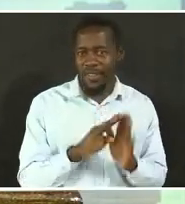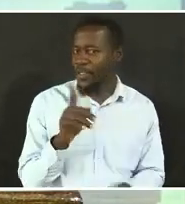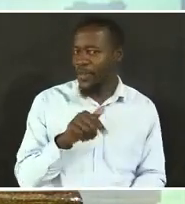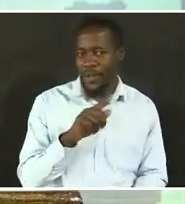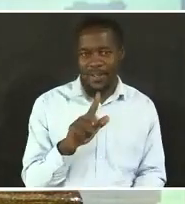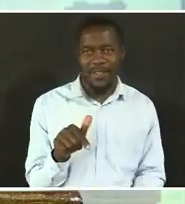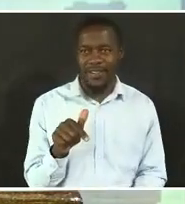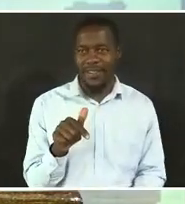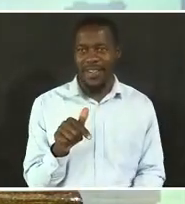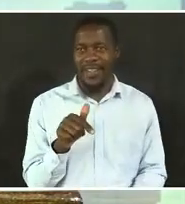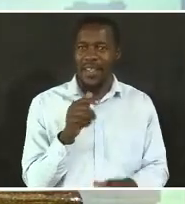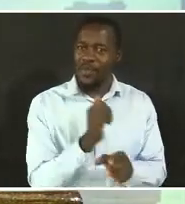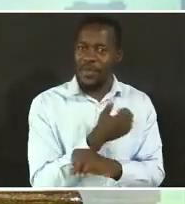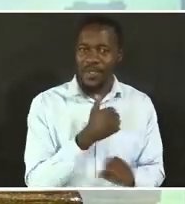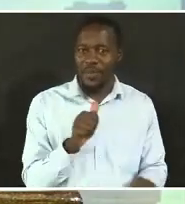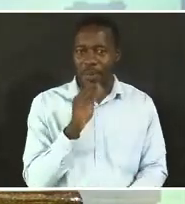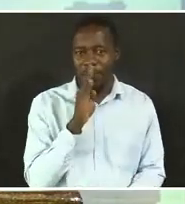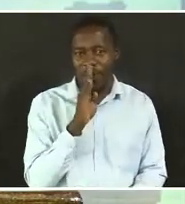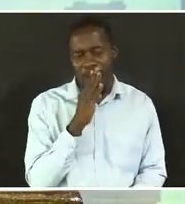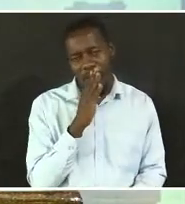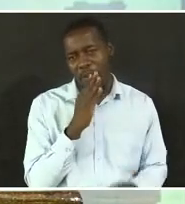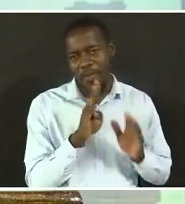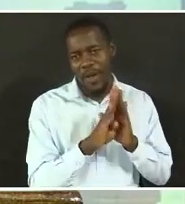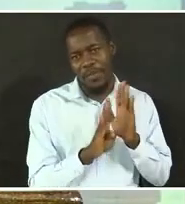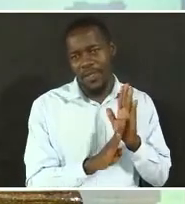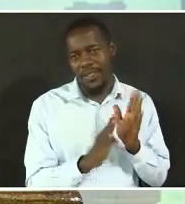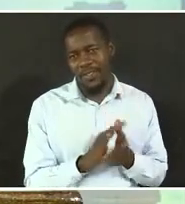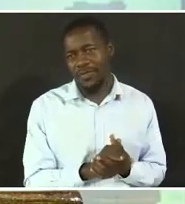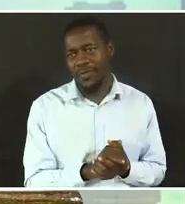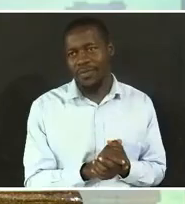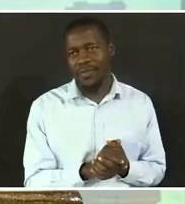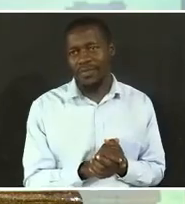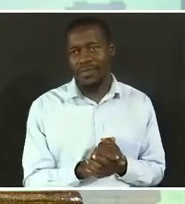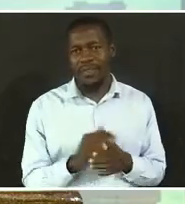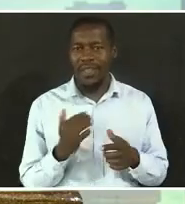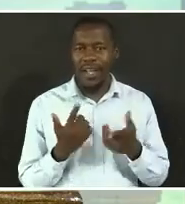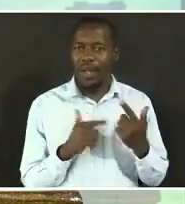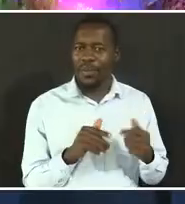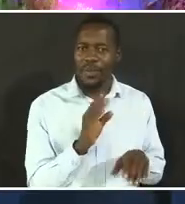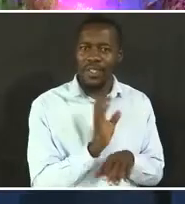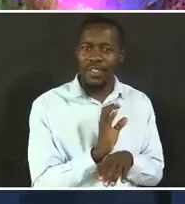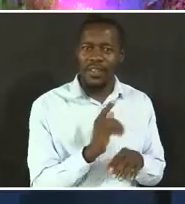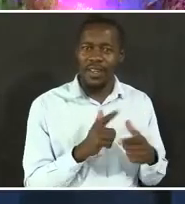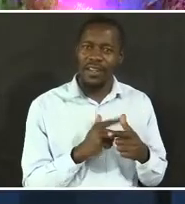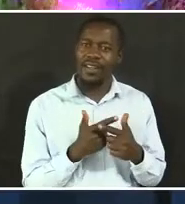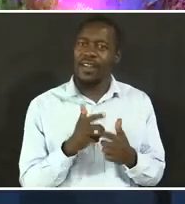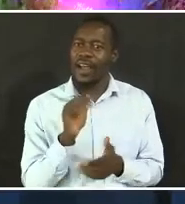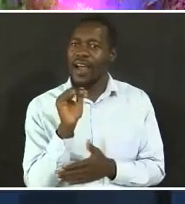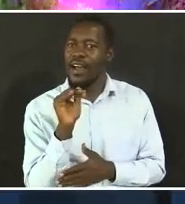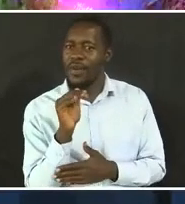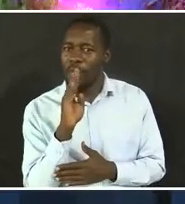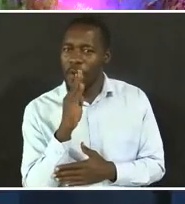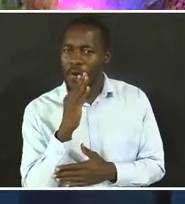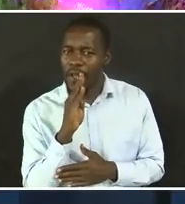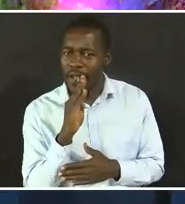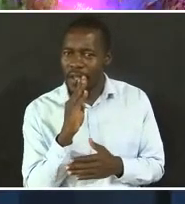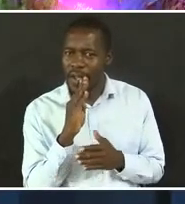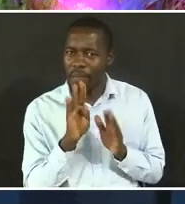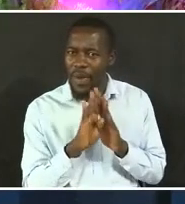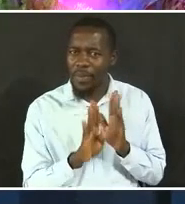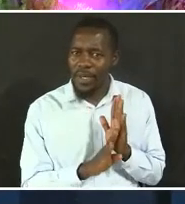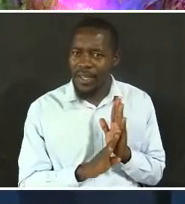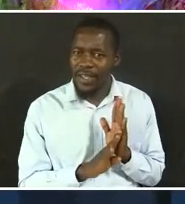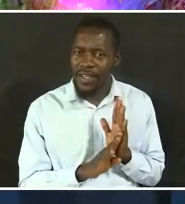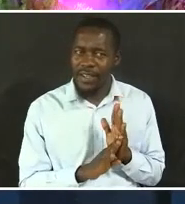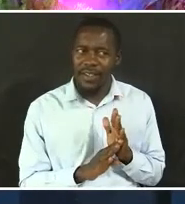As in, you're fulfilling the signs of the end time seriously. As in this church, I don't know. This issue of children